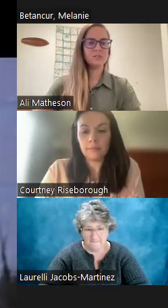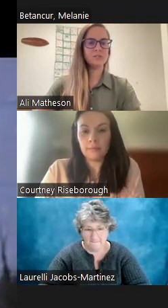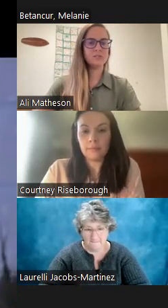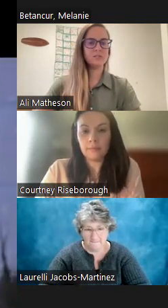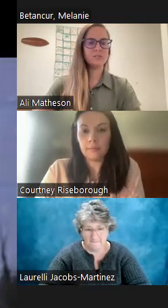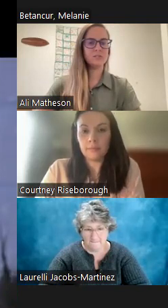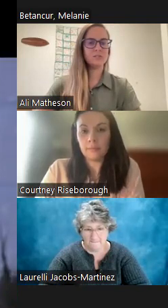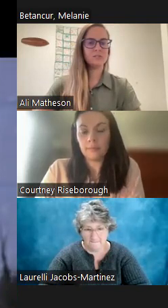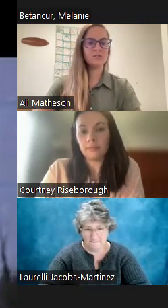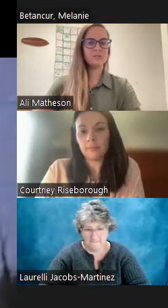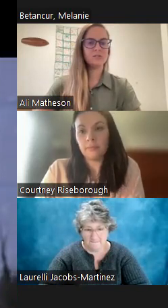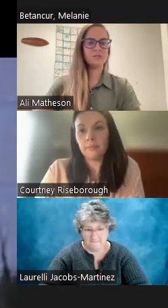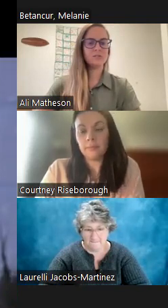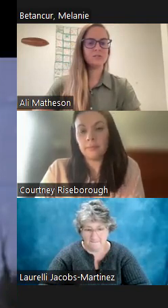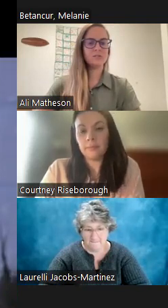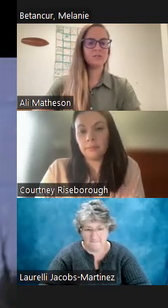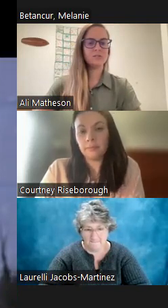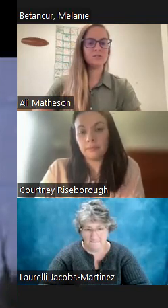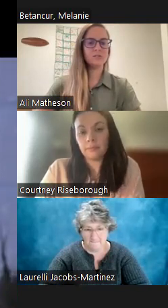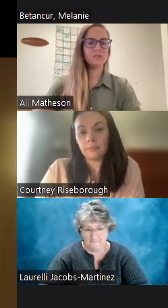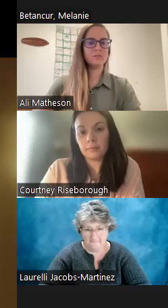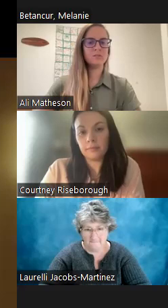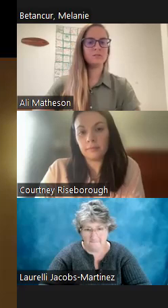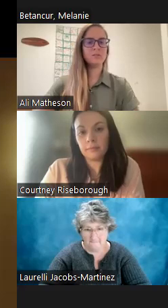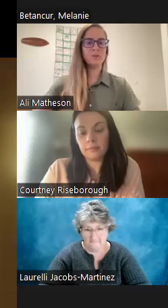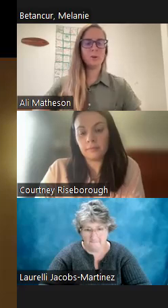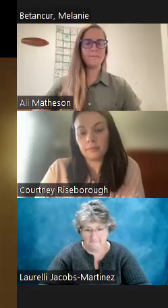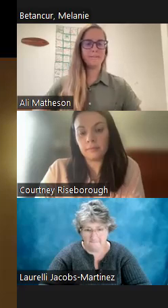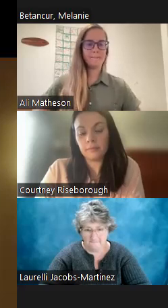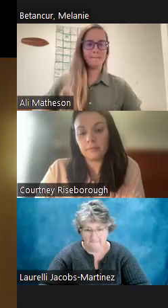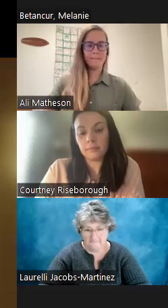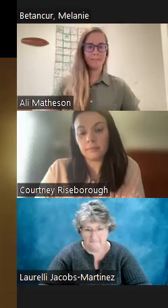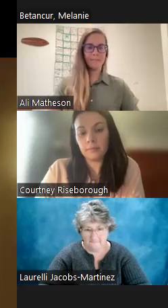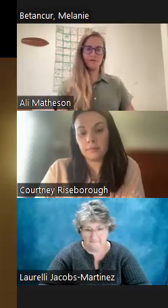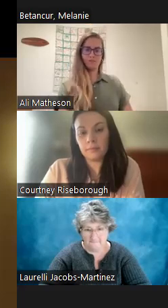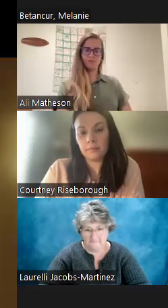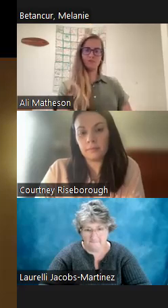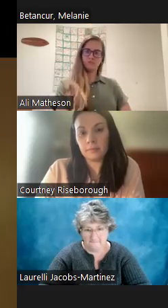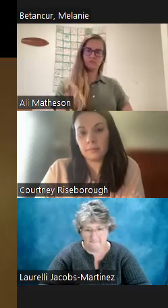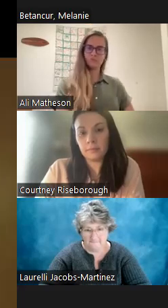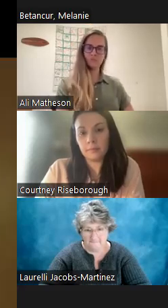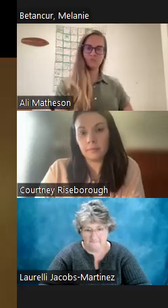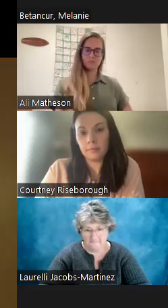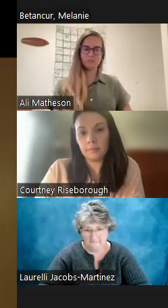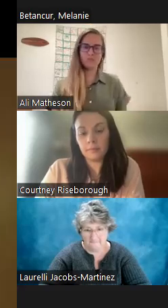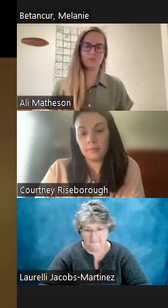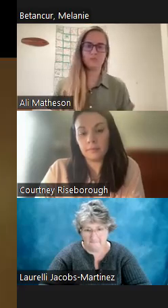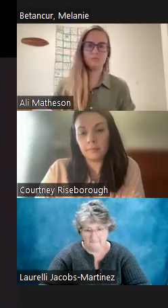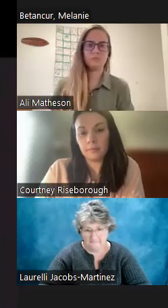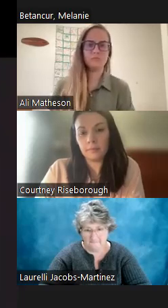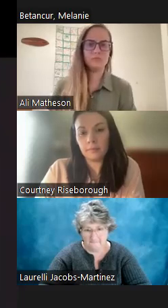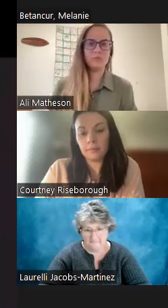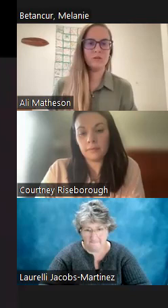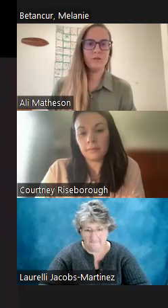know sign language. I didn't know ASL until I was 14. I used cued speech and was mainstreamed throughout high